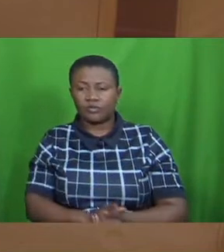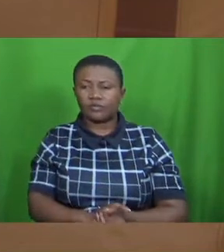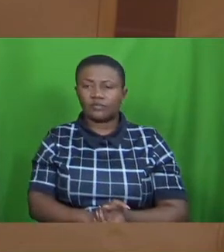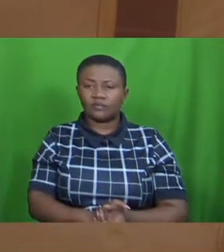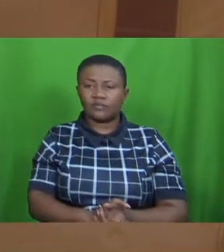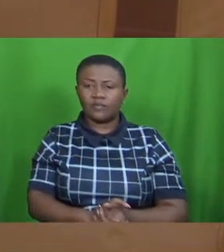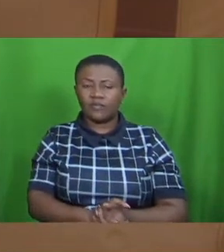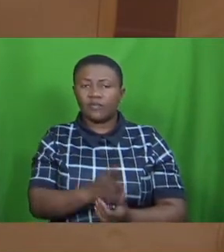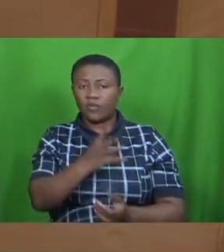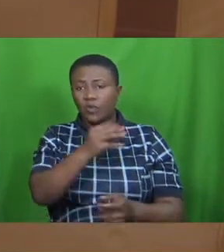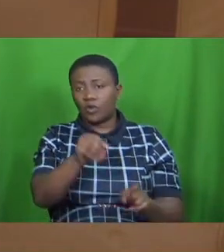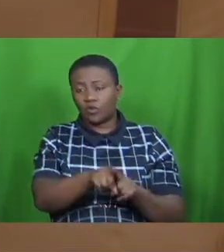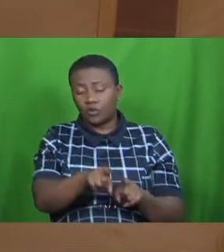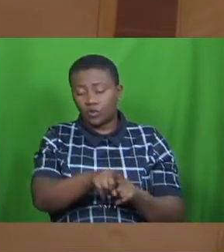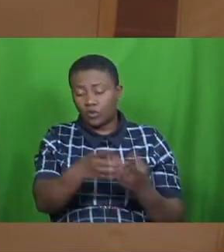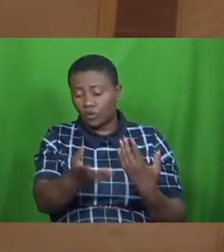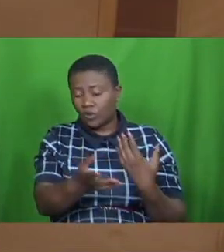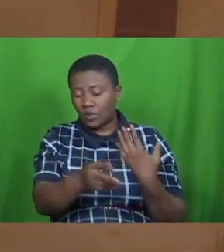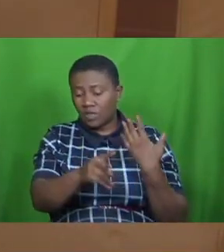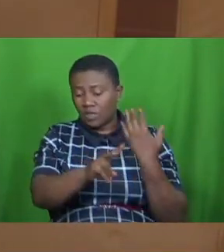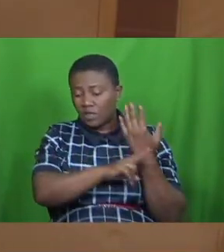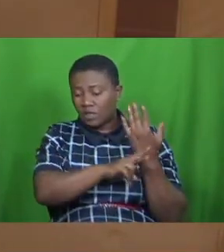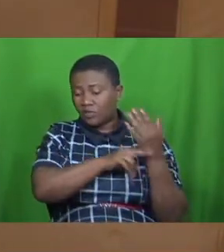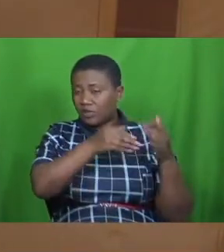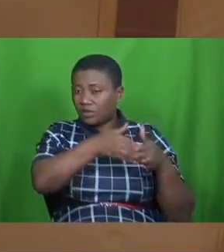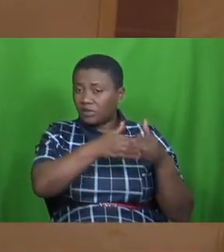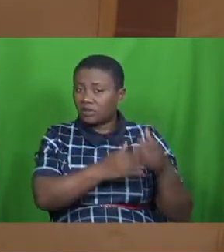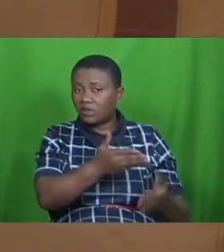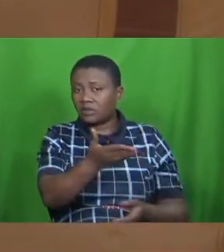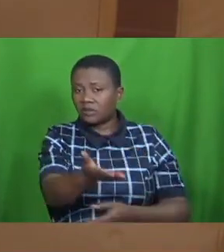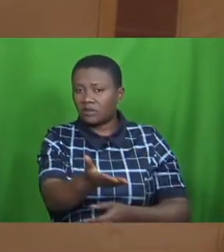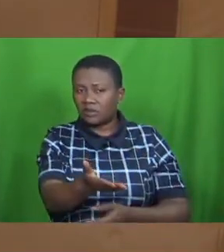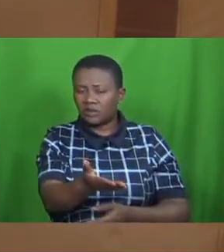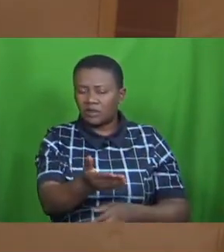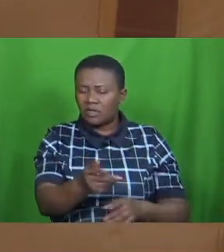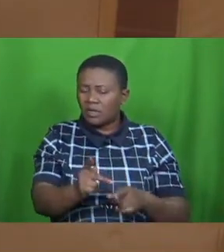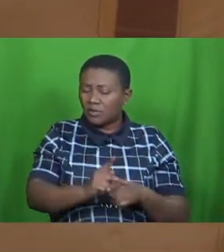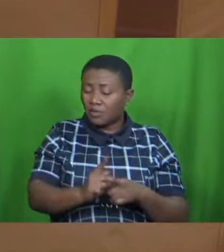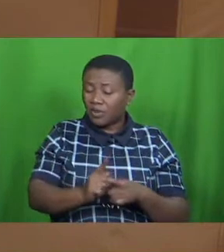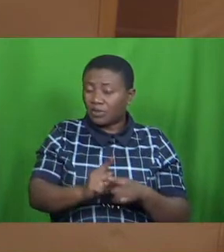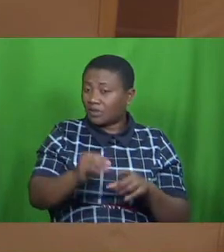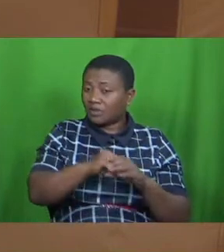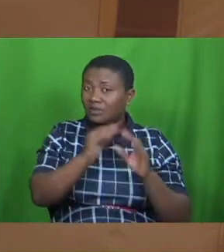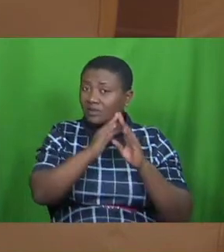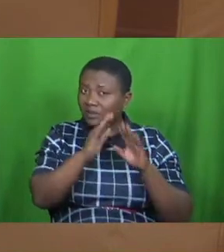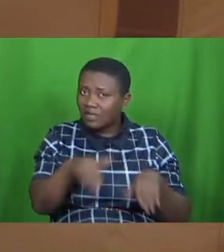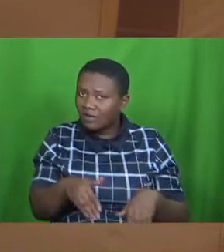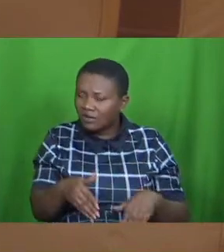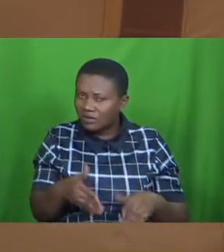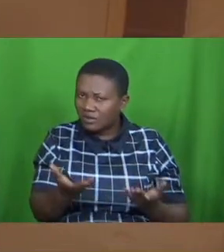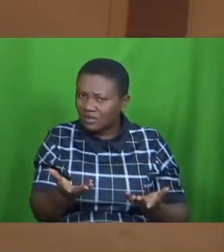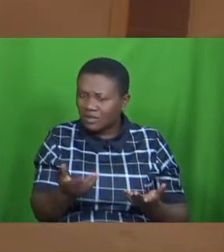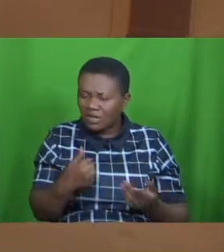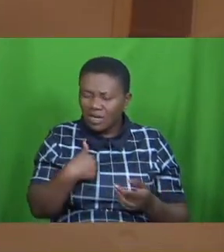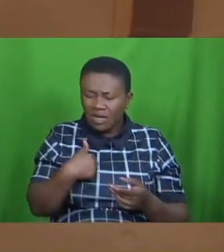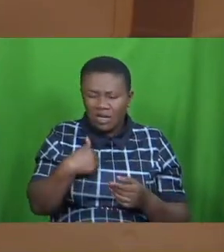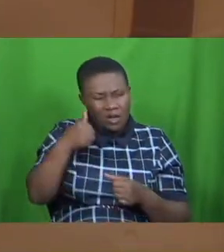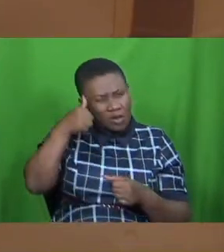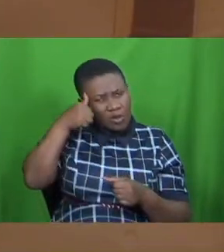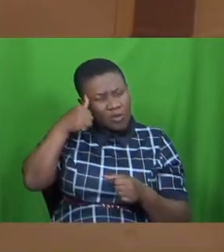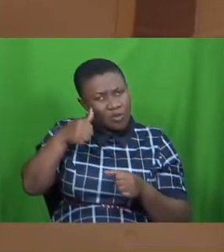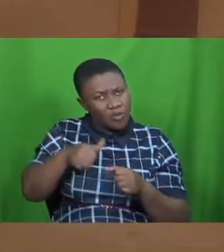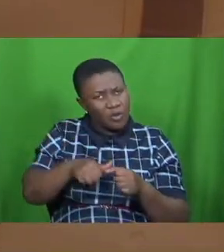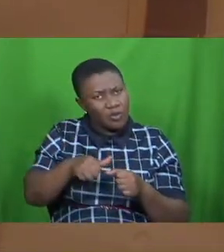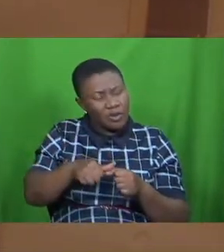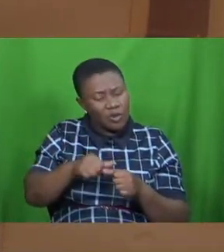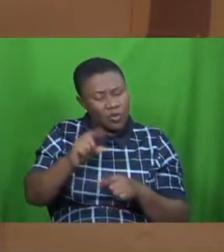deputy leader's point. Speaker, the practice has been in this House. I recall there was an